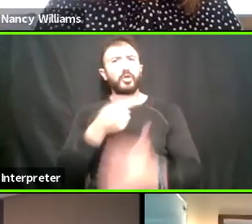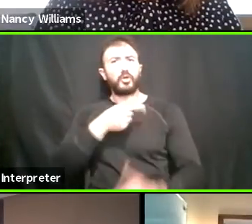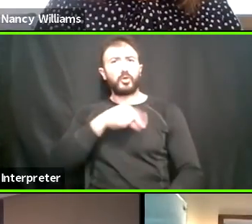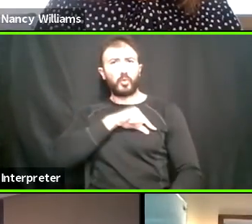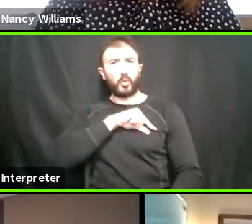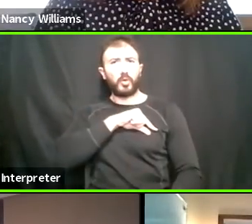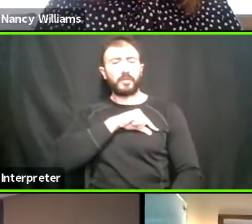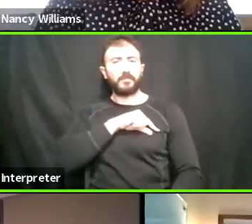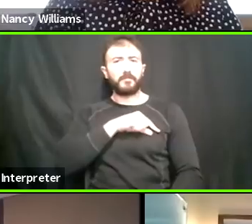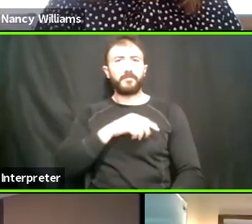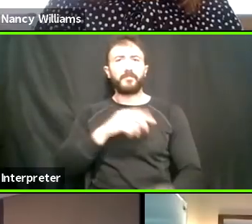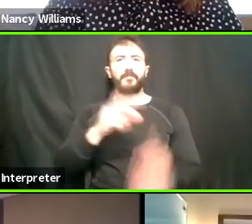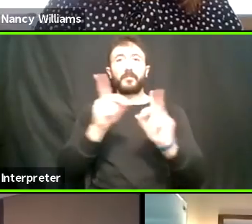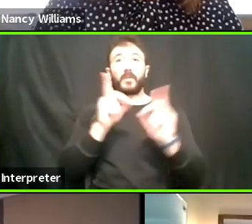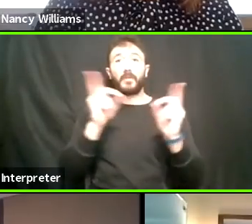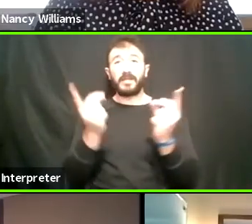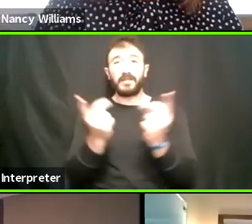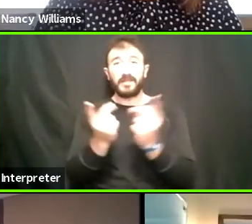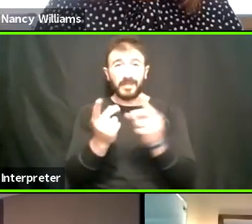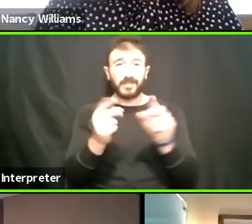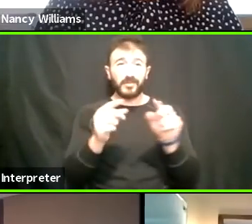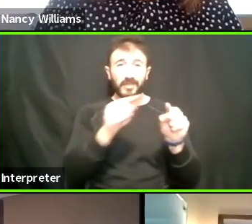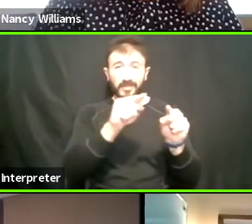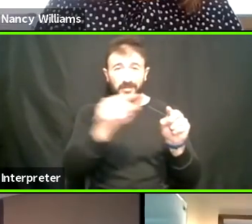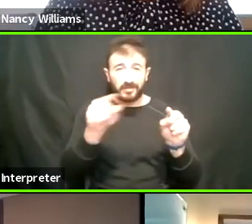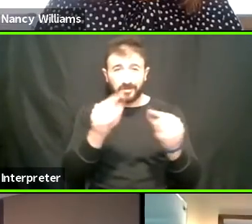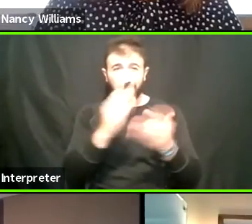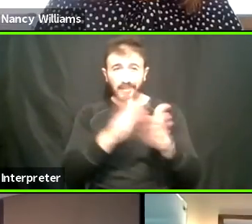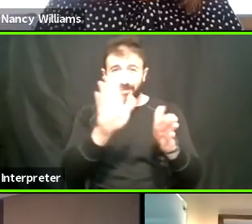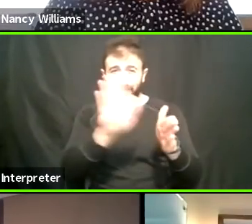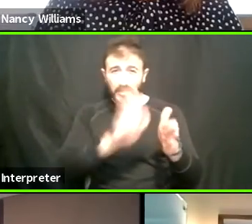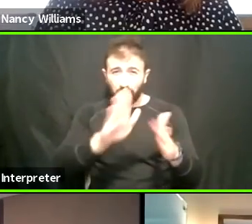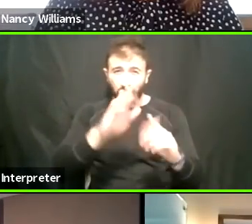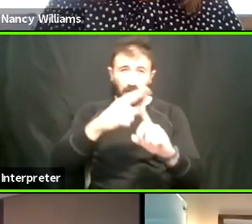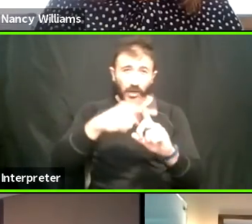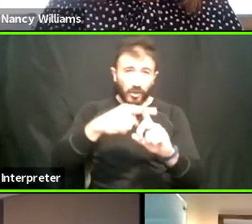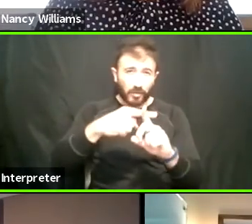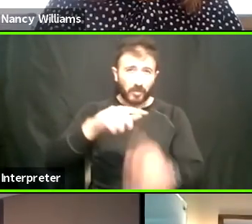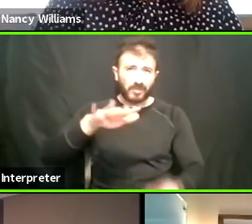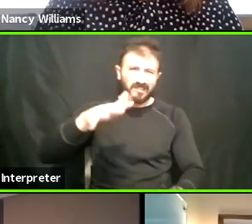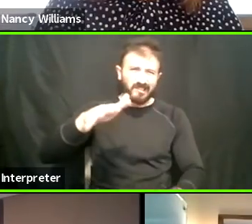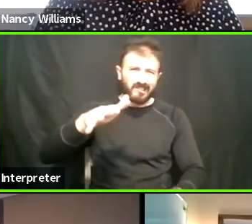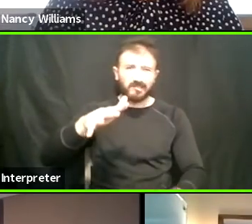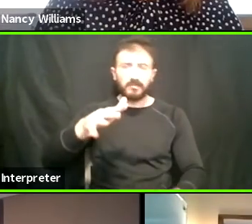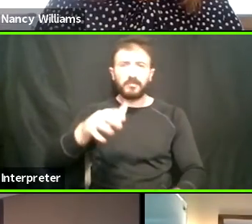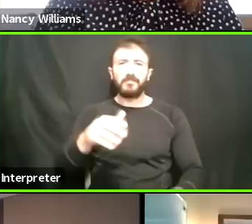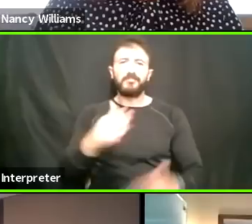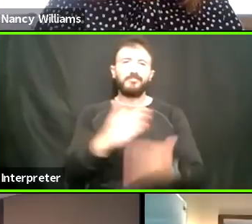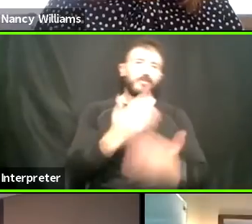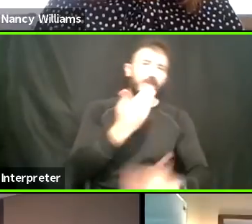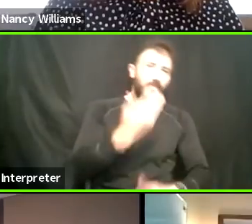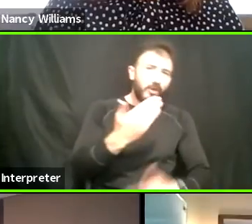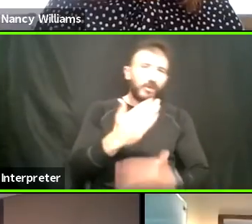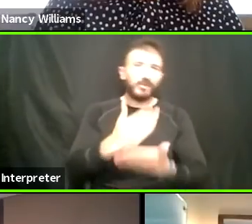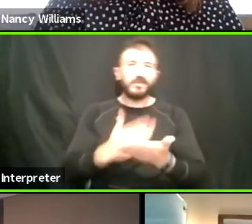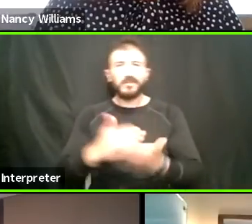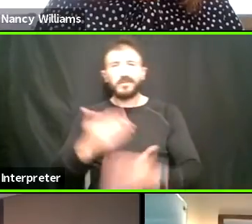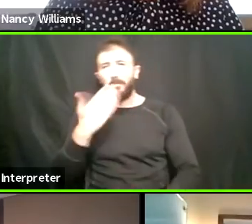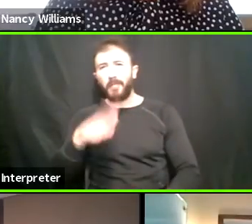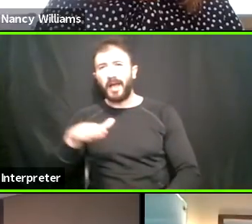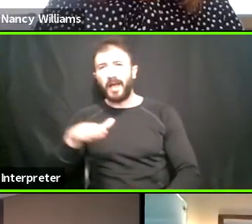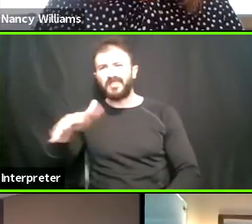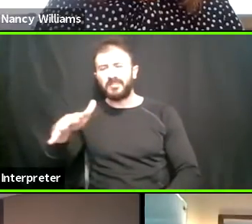have a random selection of thermometers, and not all of them work wonderfully. And so we did get a good supply of